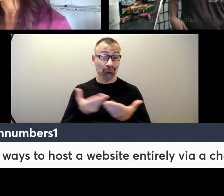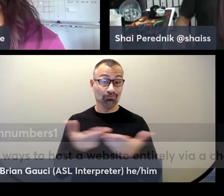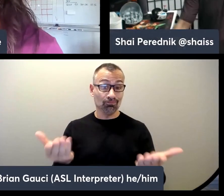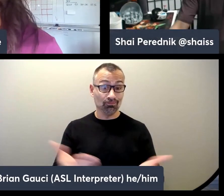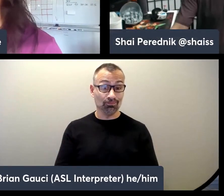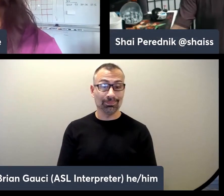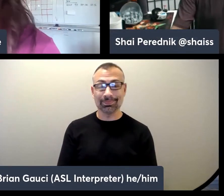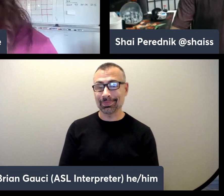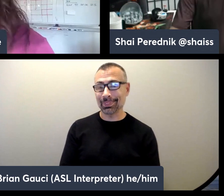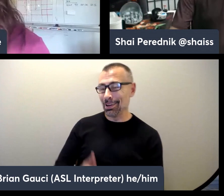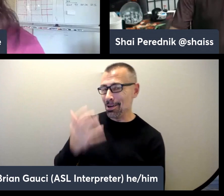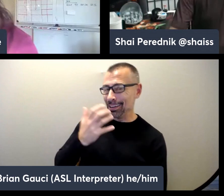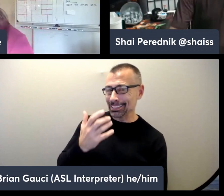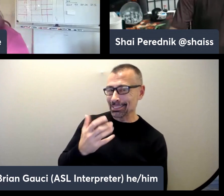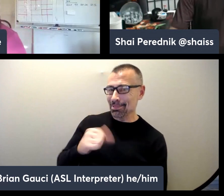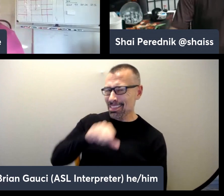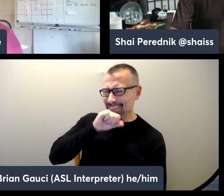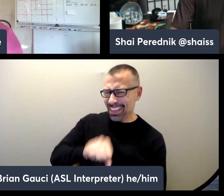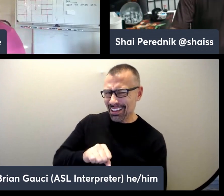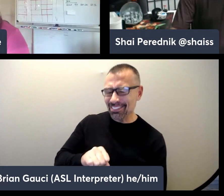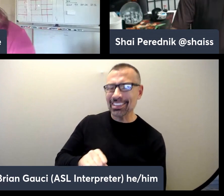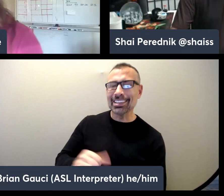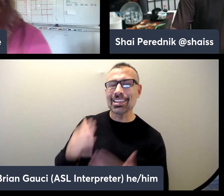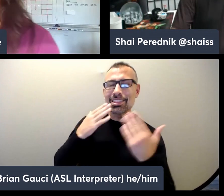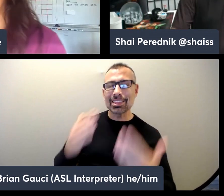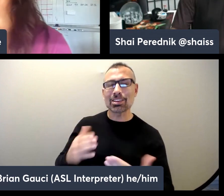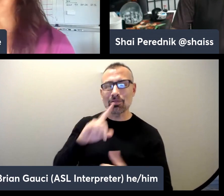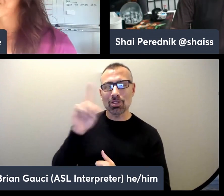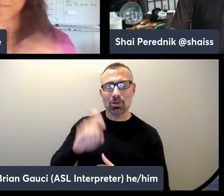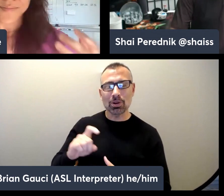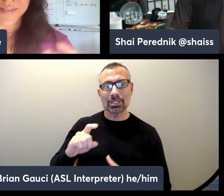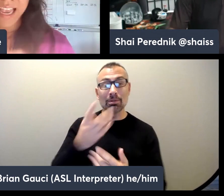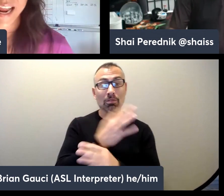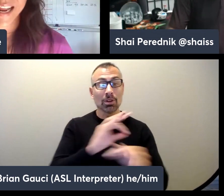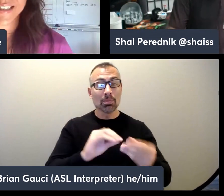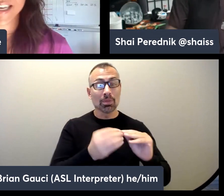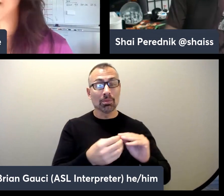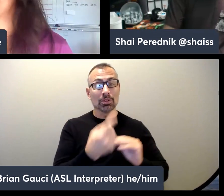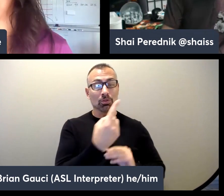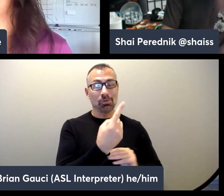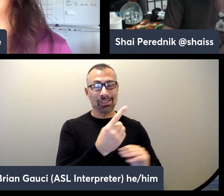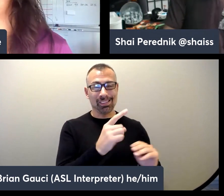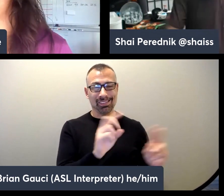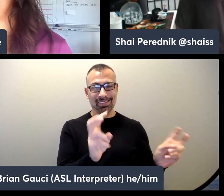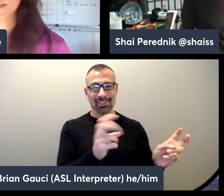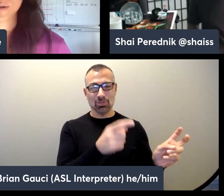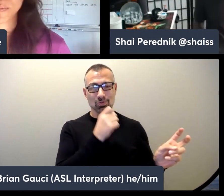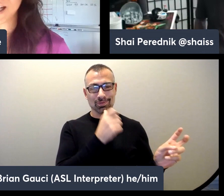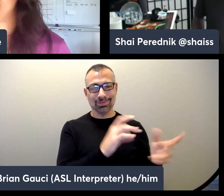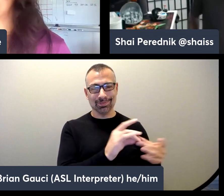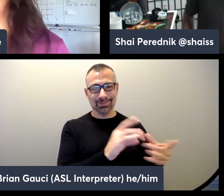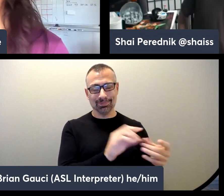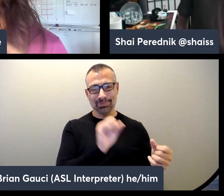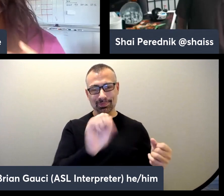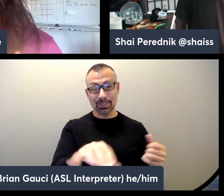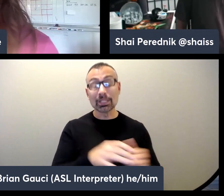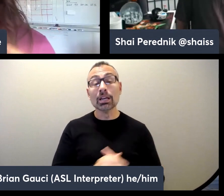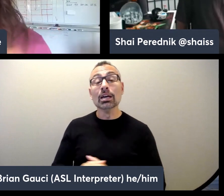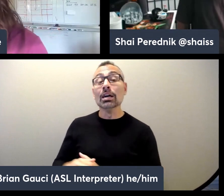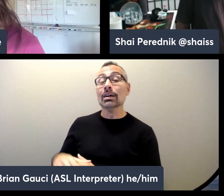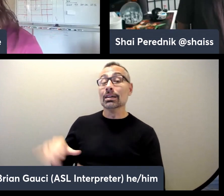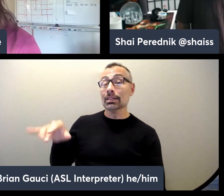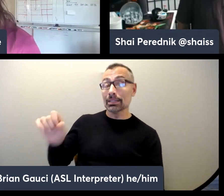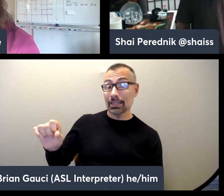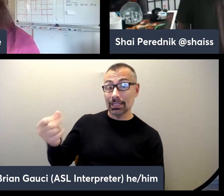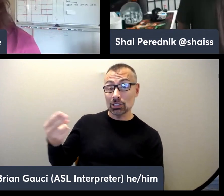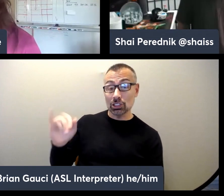Awesome. I love it. Thanks for the question. Freedom numbers 1. And yeah, Shai, this has been an absolute blast.